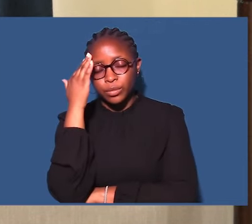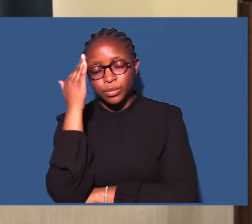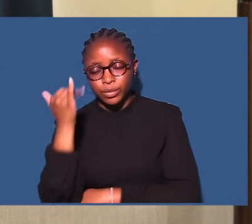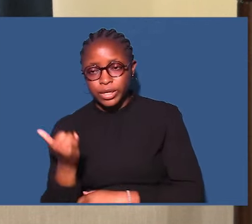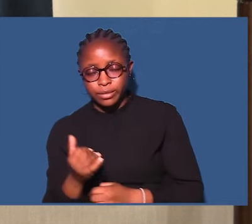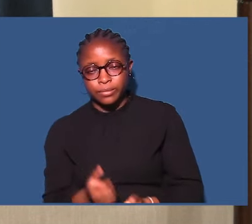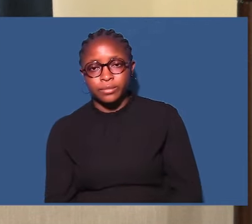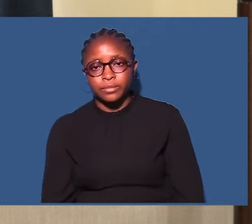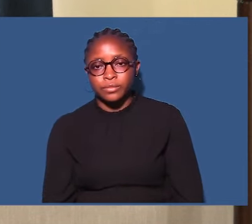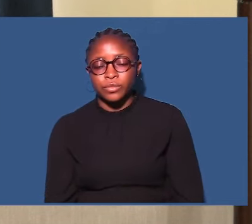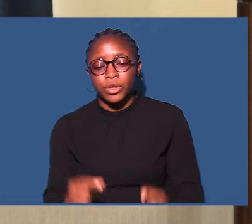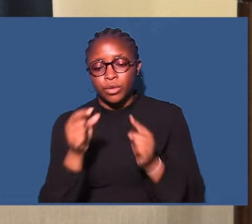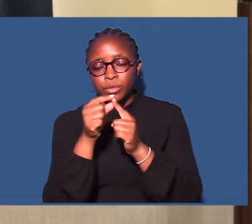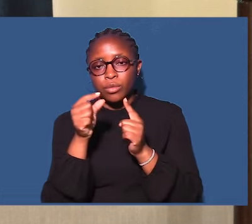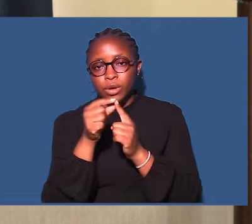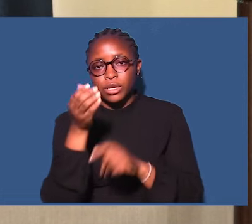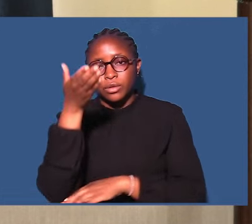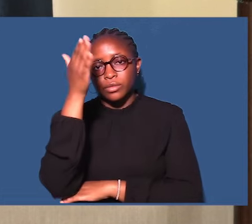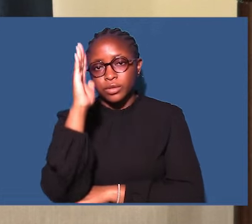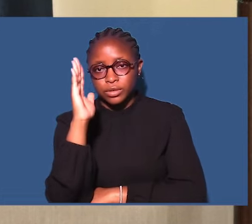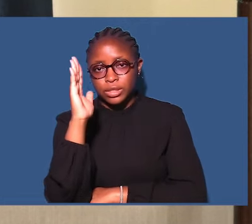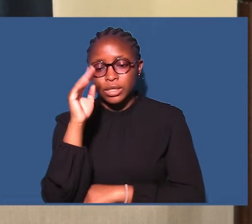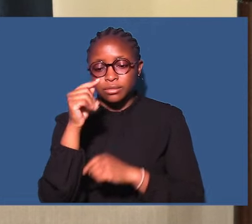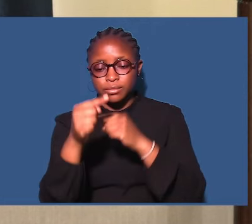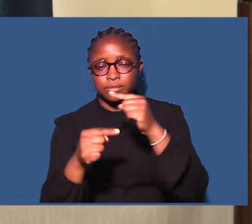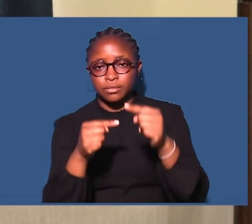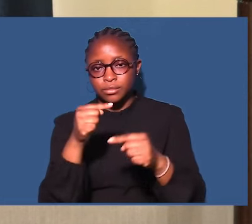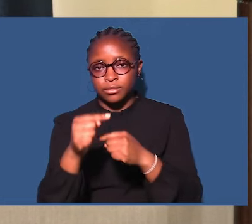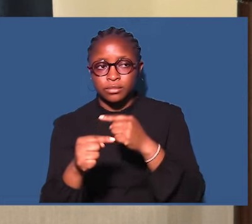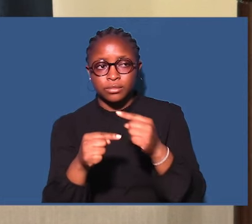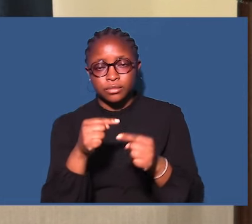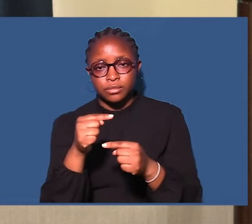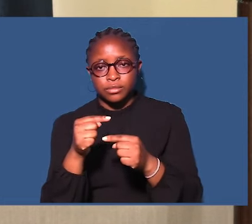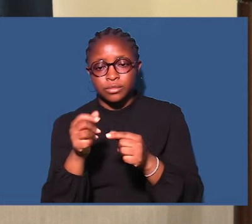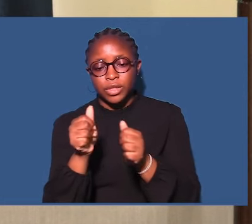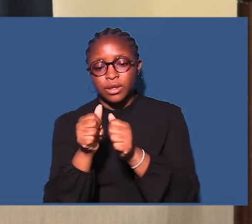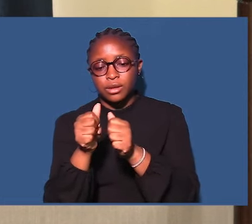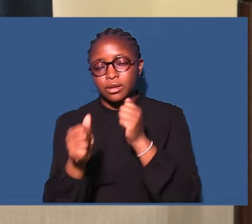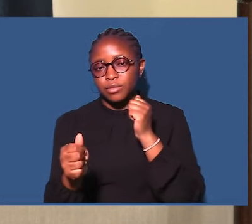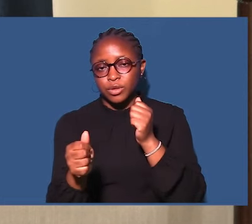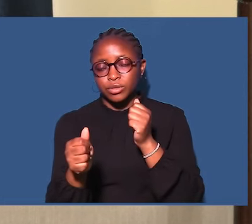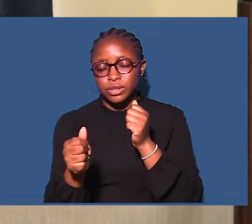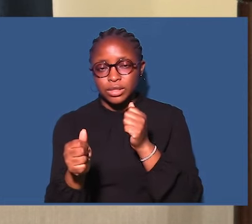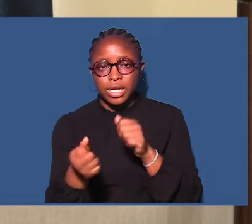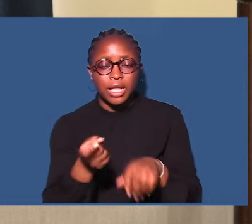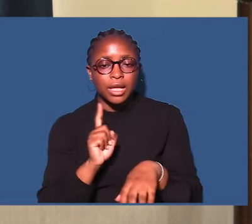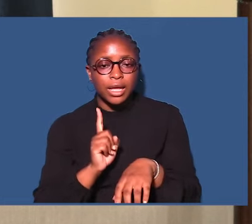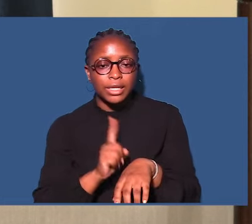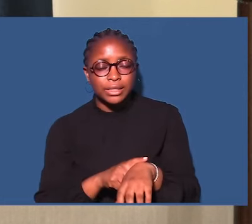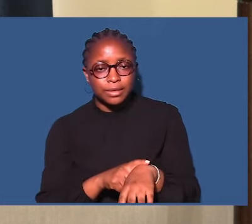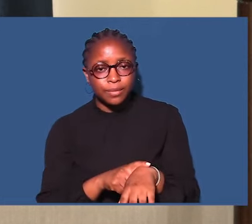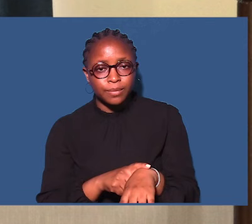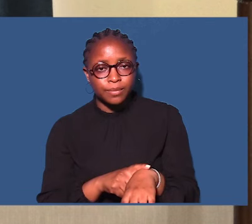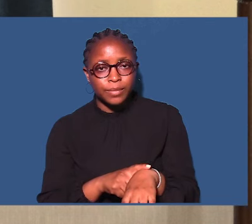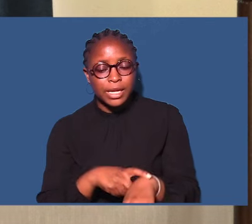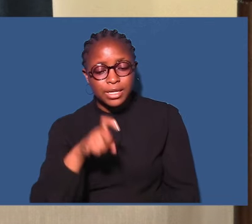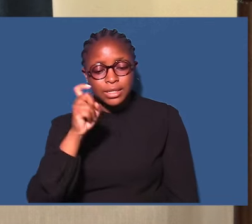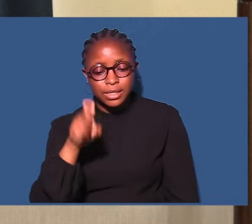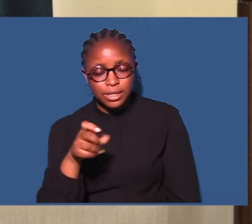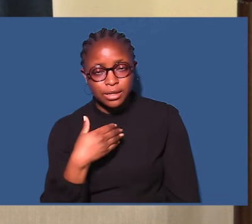because the word of God will continue to rebuke when it is necessary,